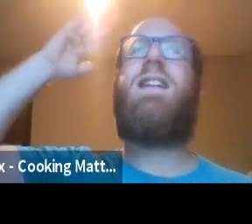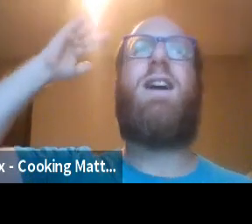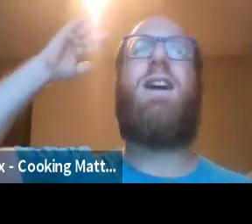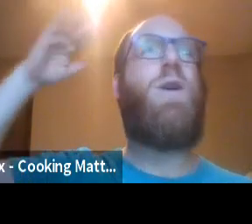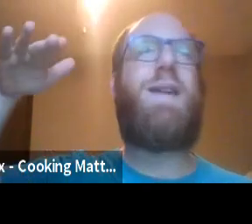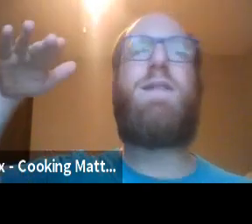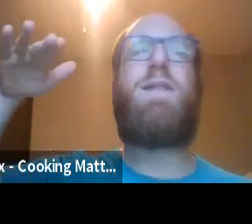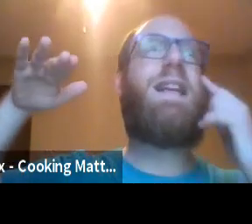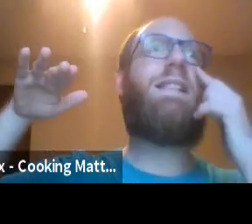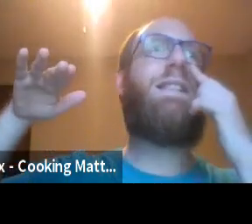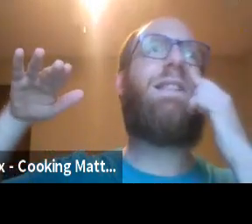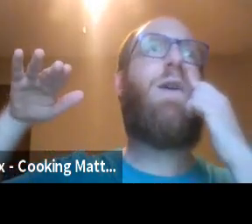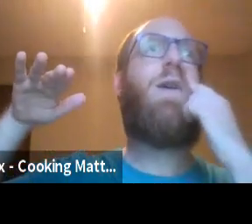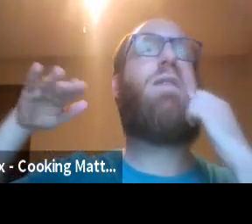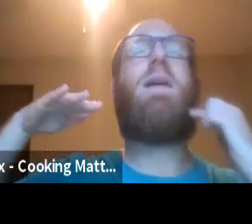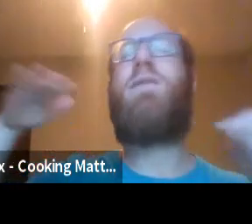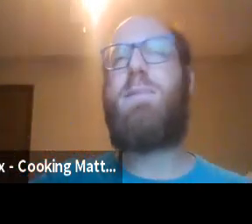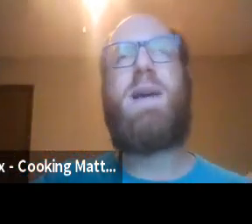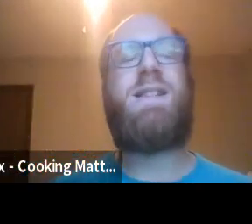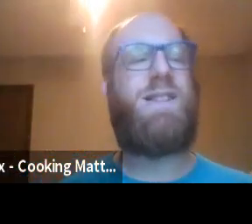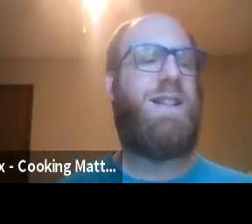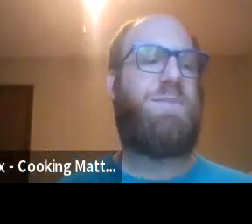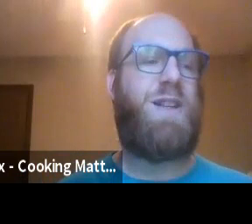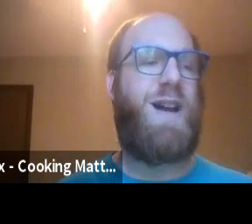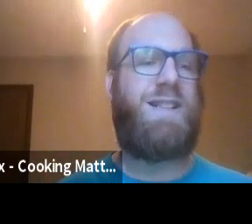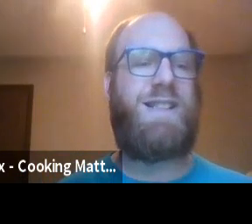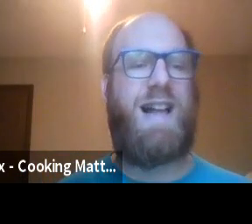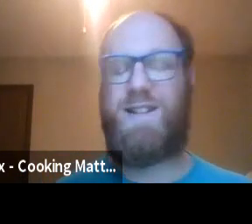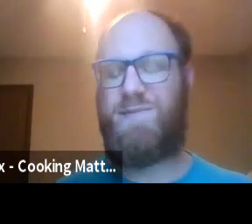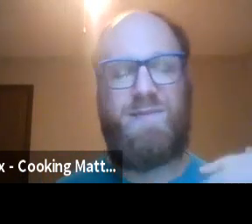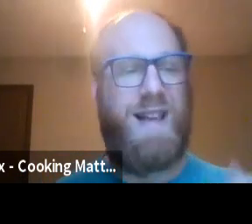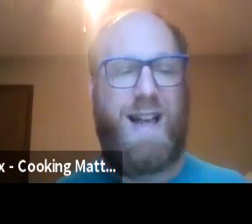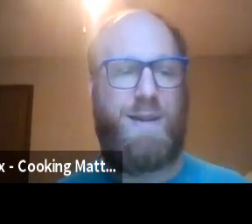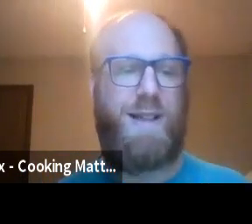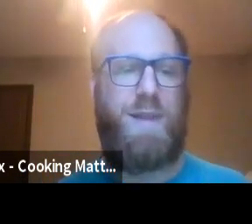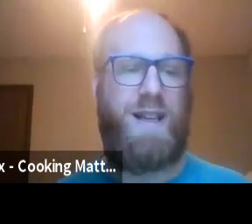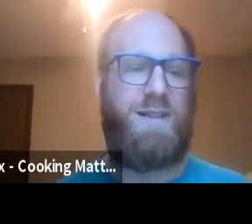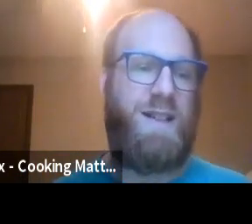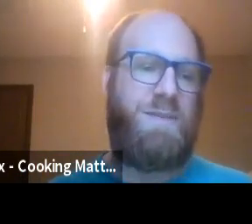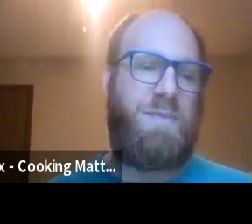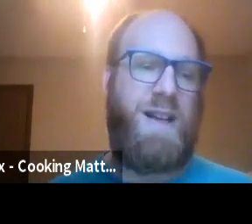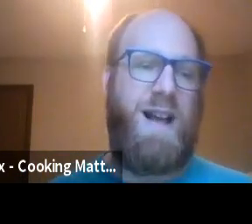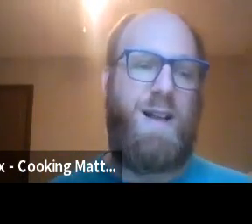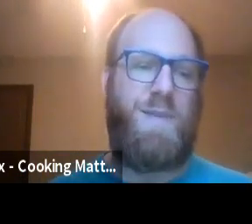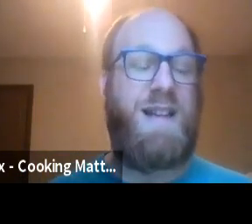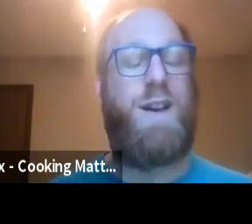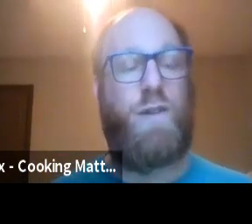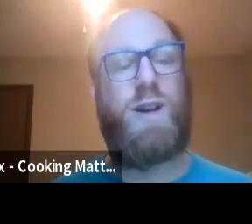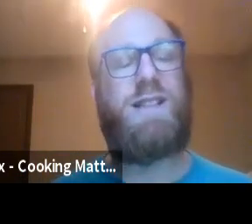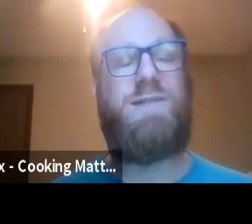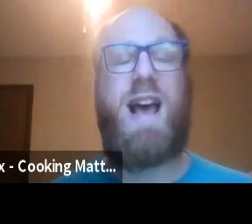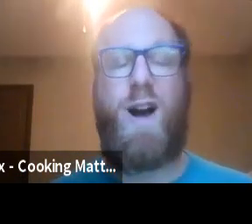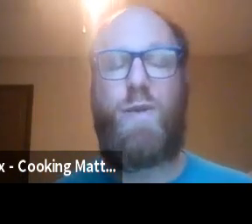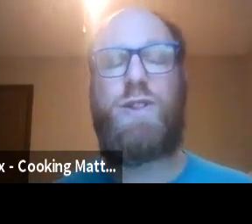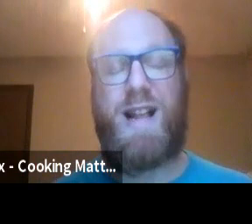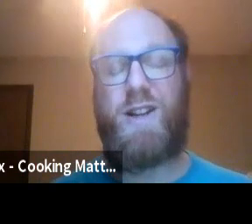things that I always have in my kitchen. So if I'm ever in a pinch, I can just kind of add them to something. And yeah,